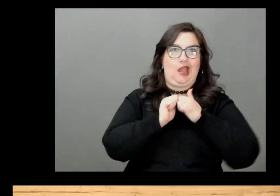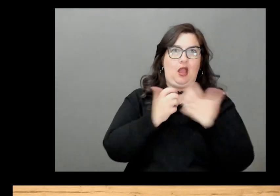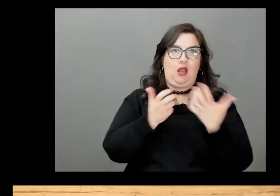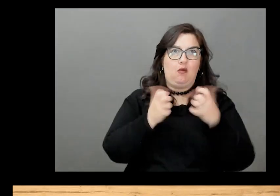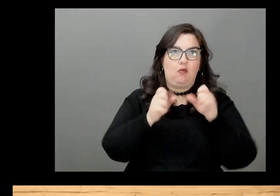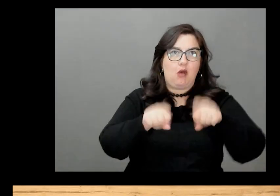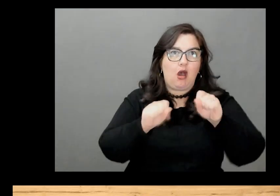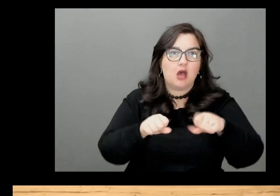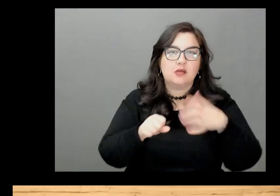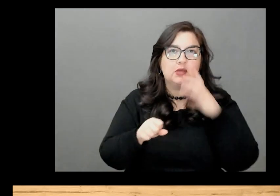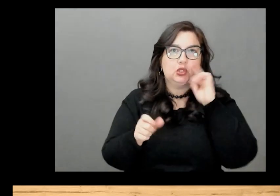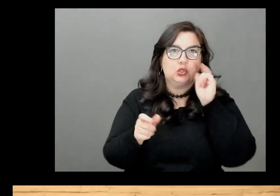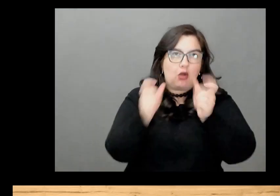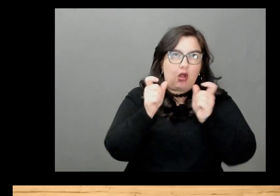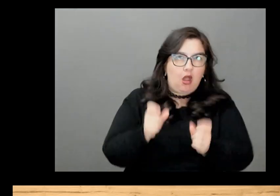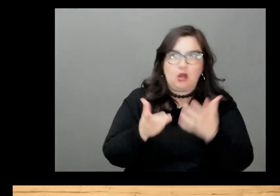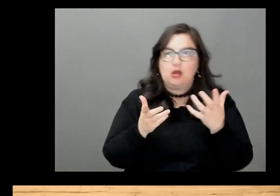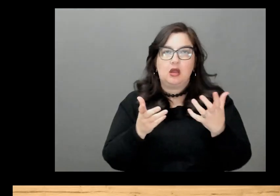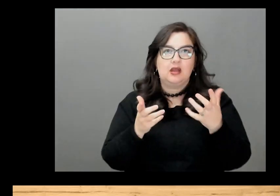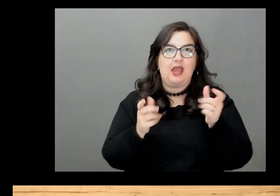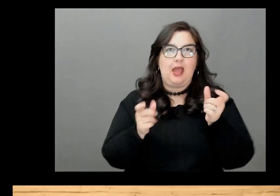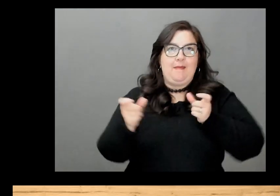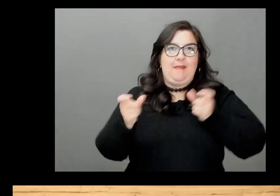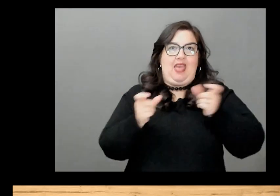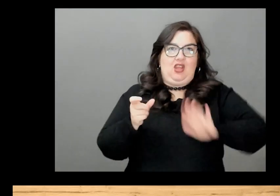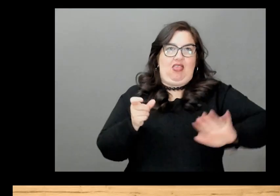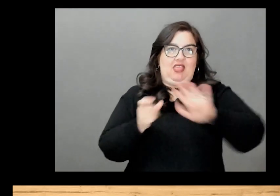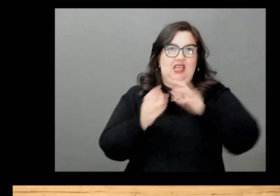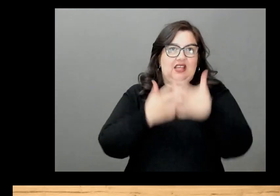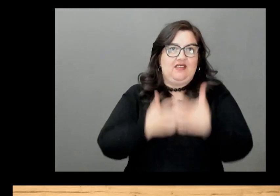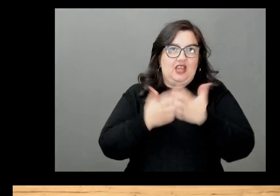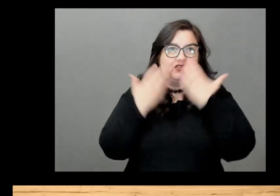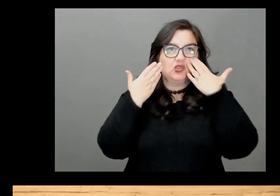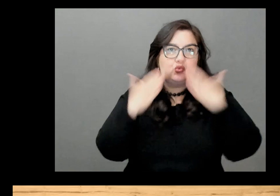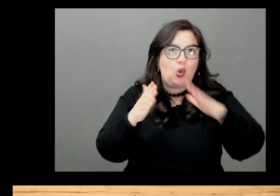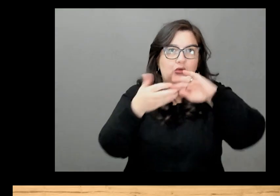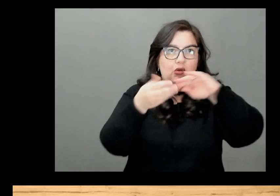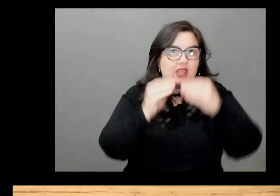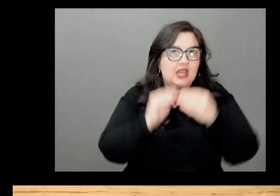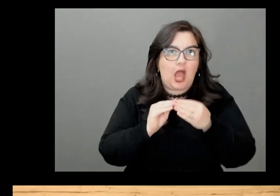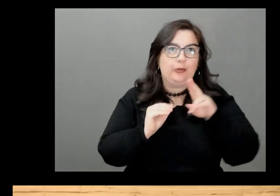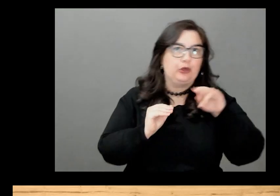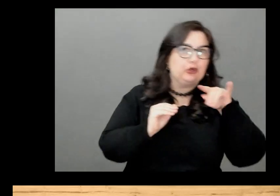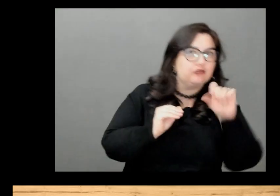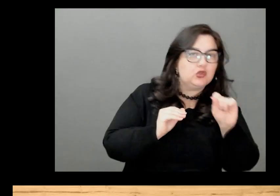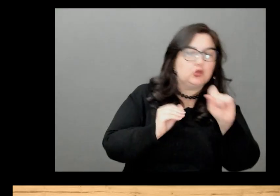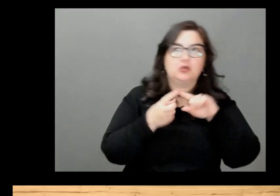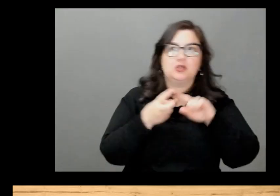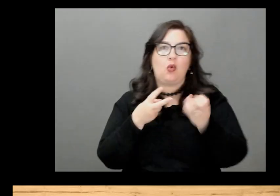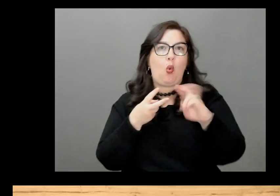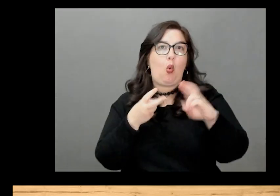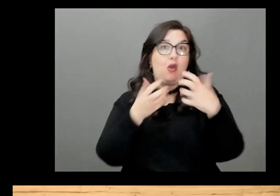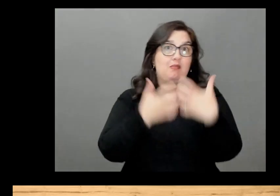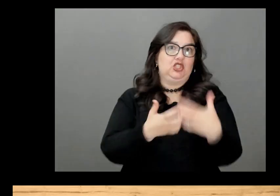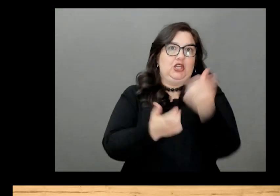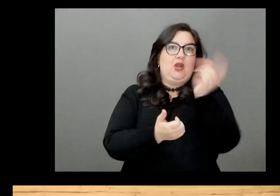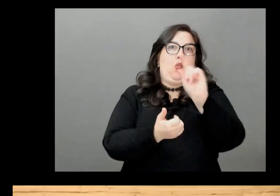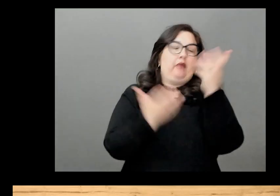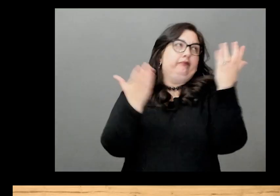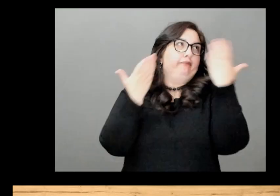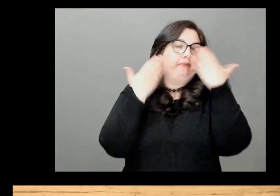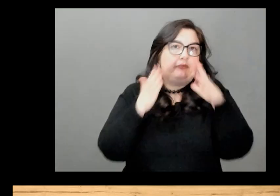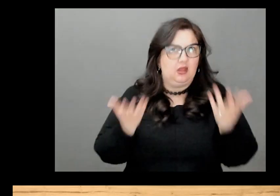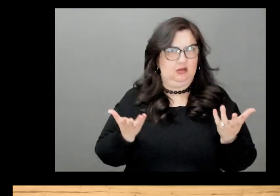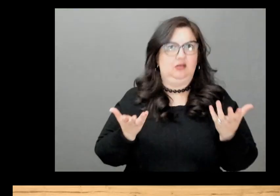make the correct decisions about managing that factory if you don't even know the correct number of units or where the machinery actually is? So is that